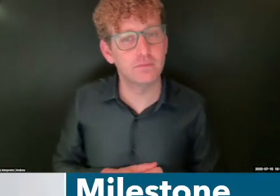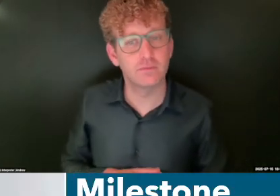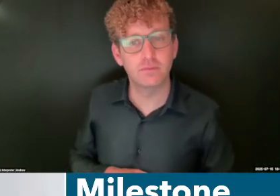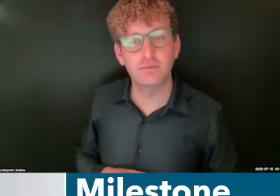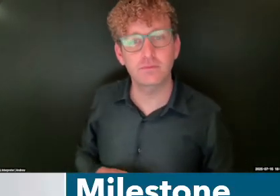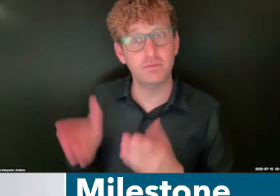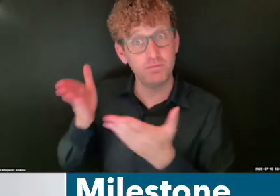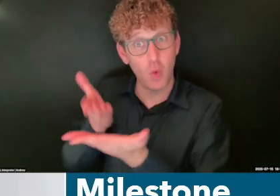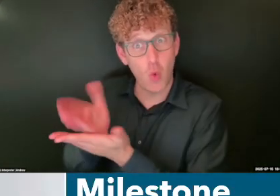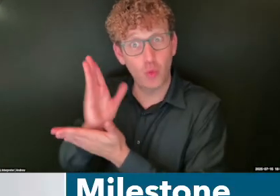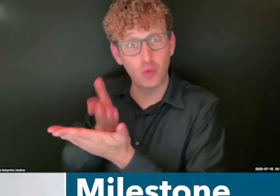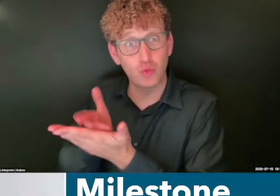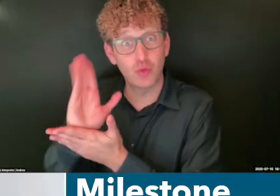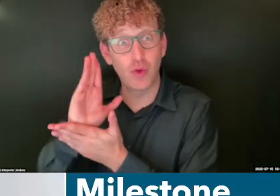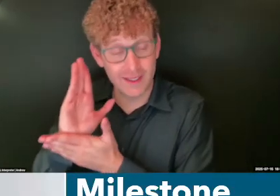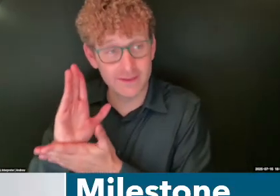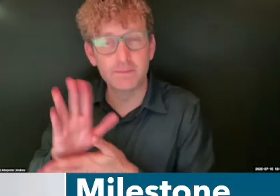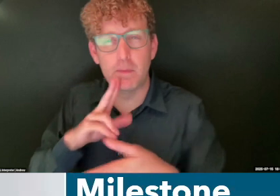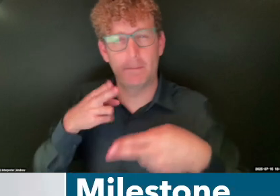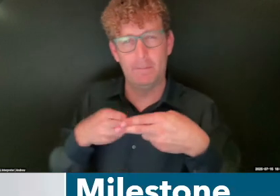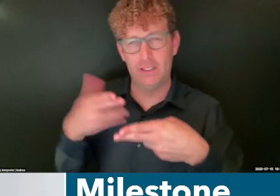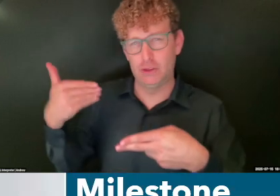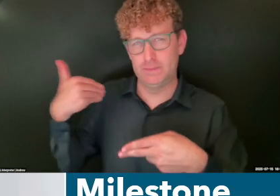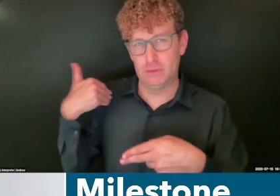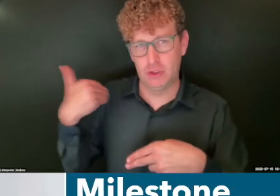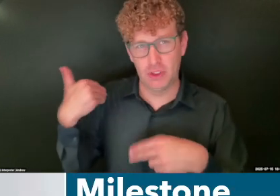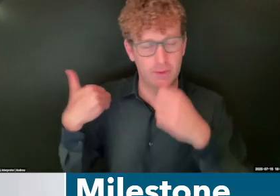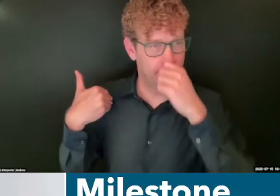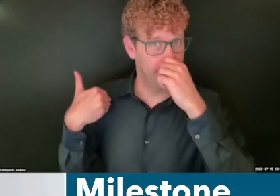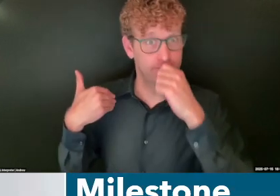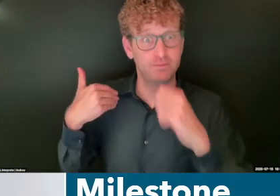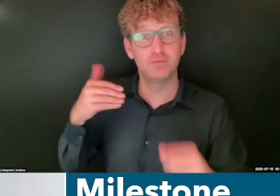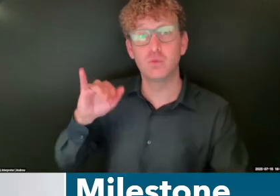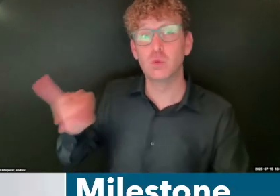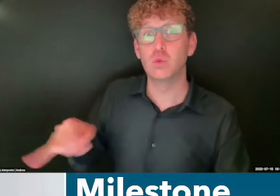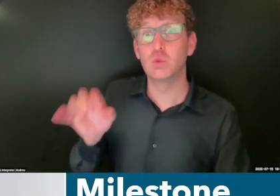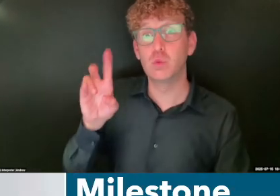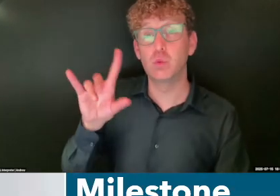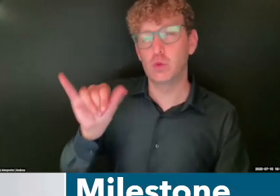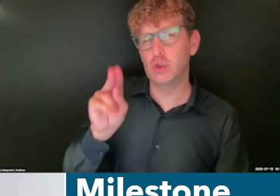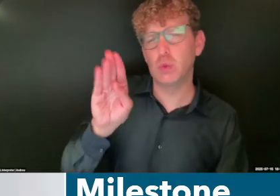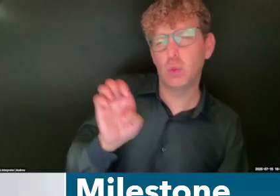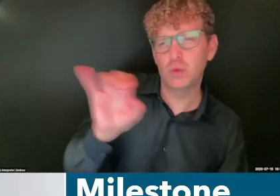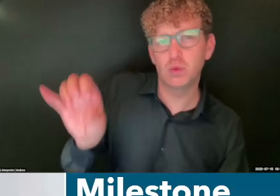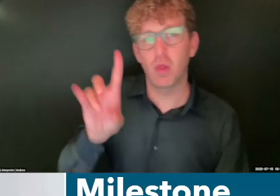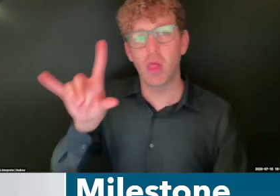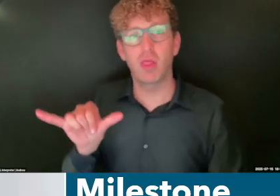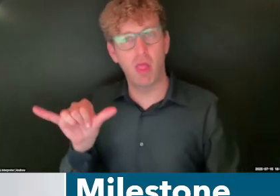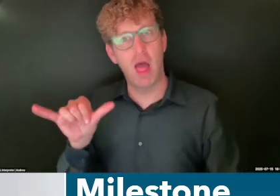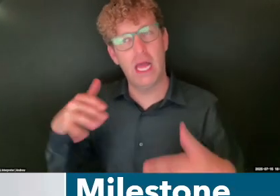All right. As mentioned earlier, June and July are more intensive months to collaborate